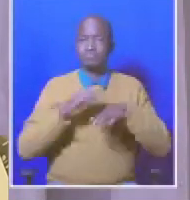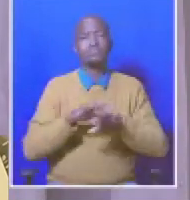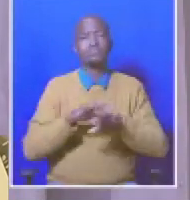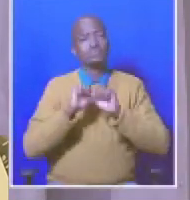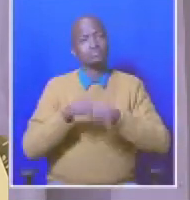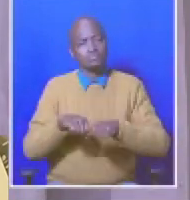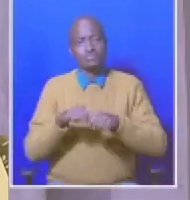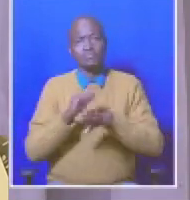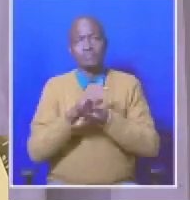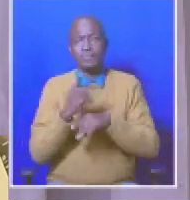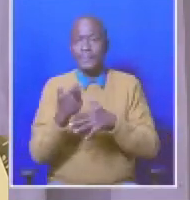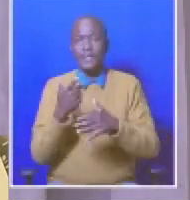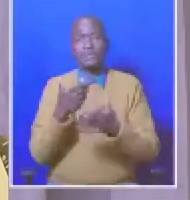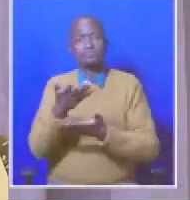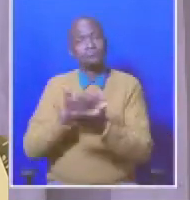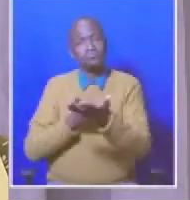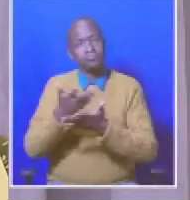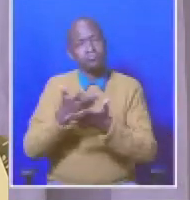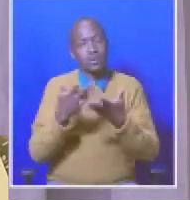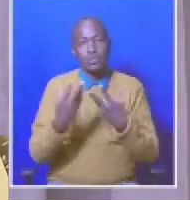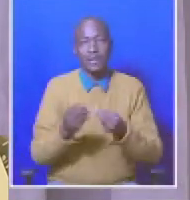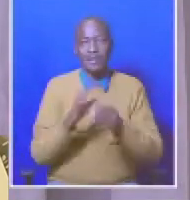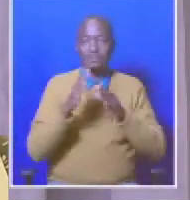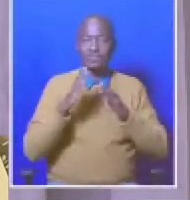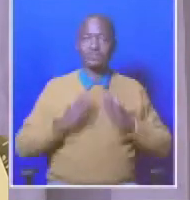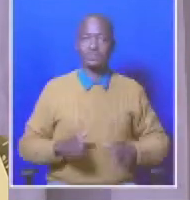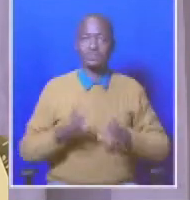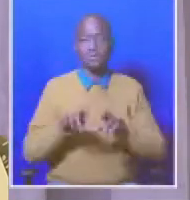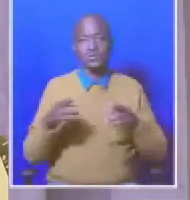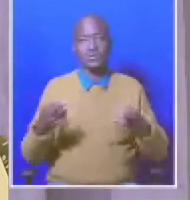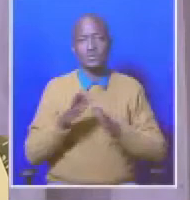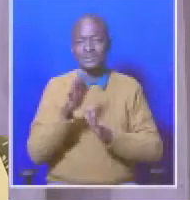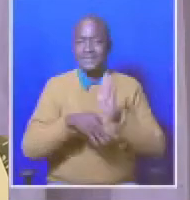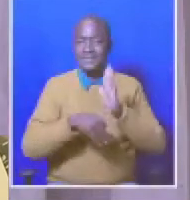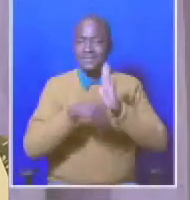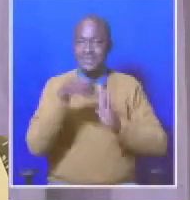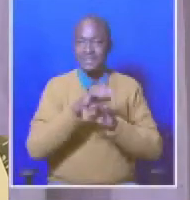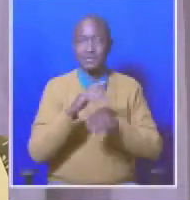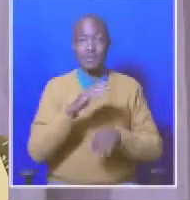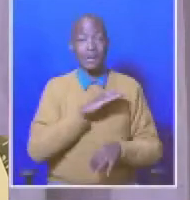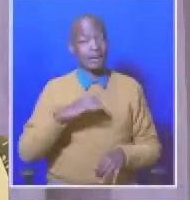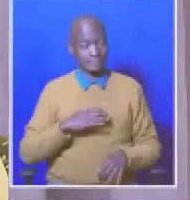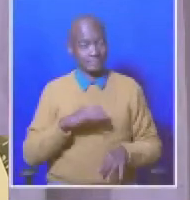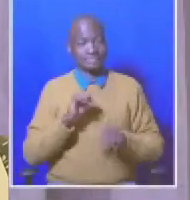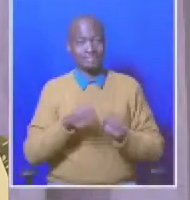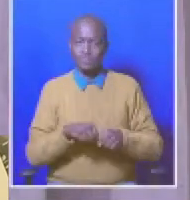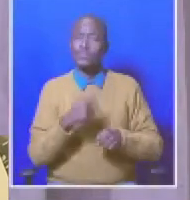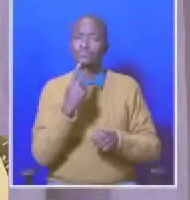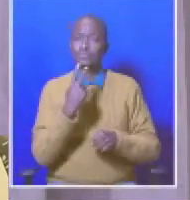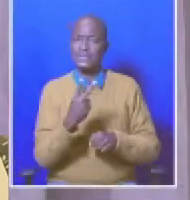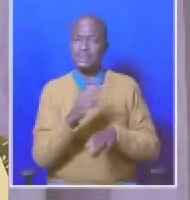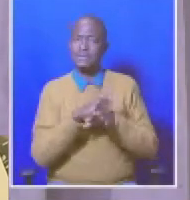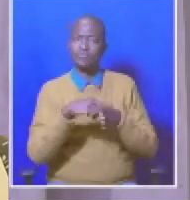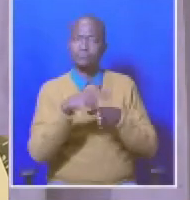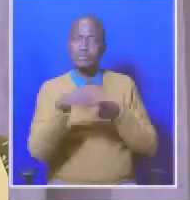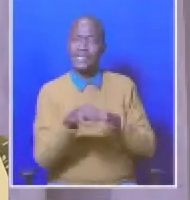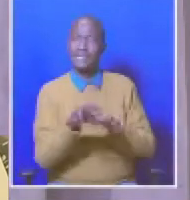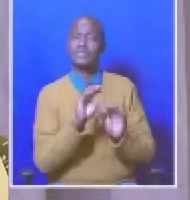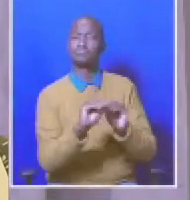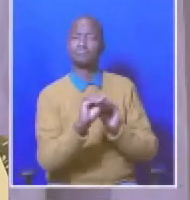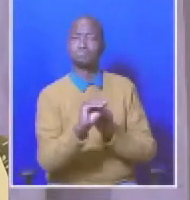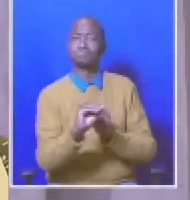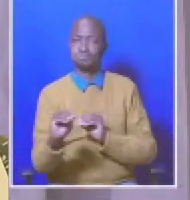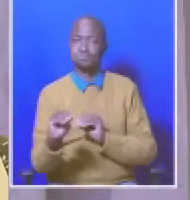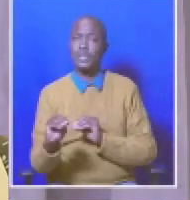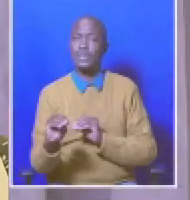the engagements we have held together with the Human Resource Development Council are yielding the required results. We are going